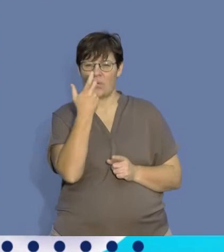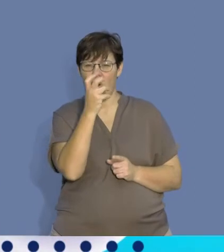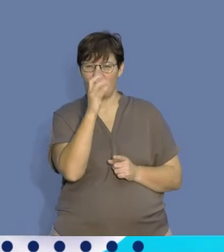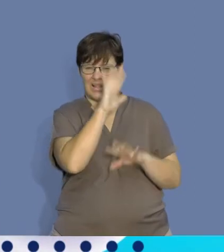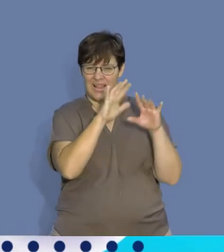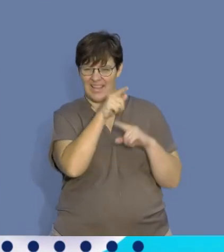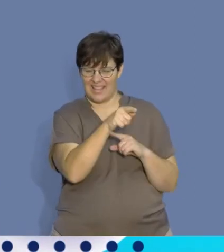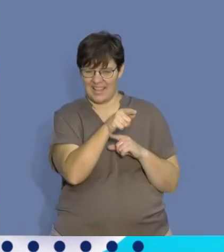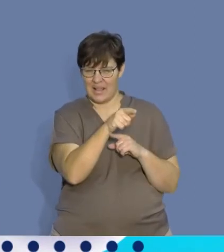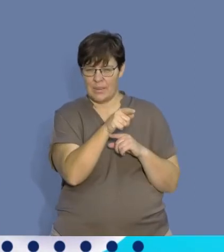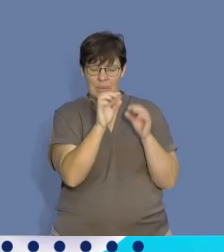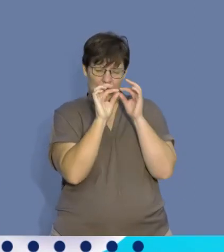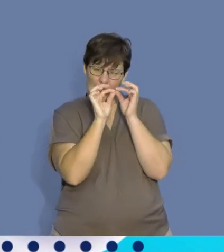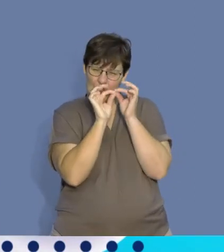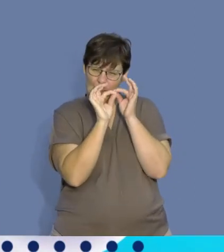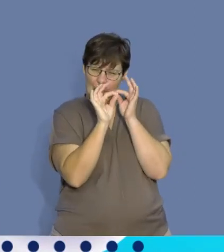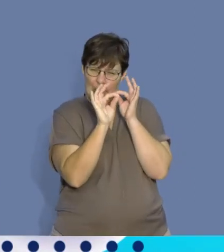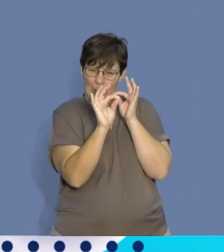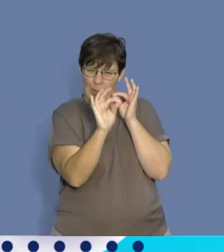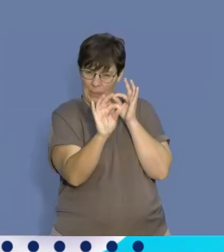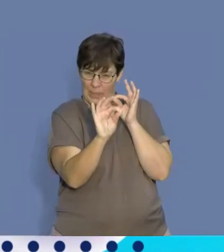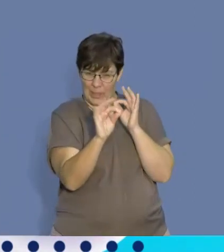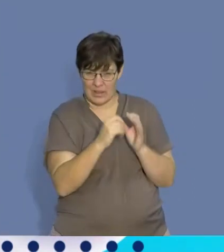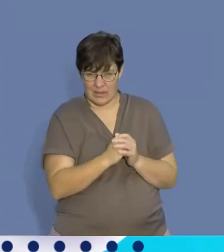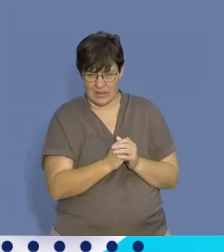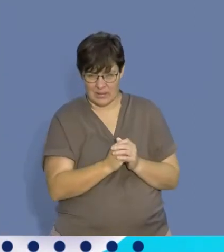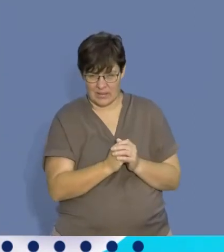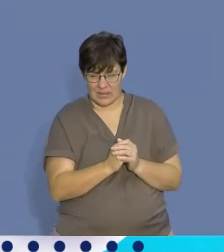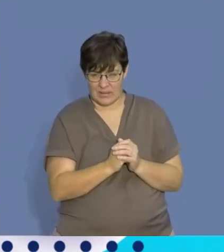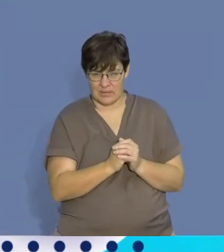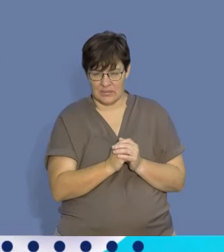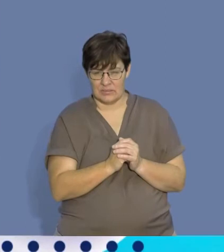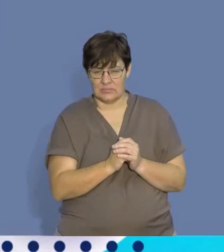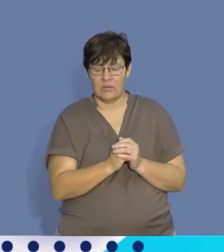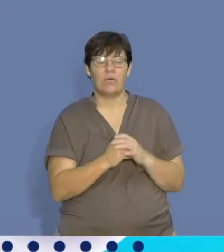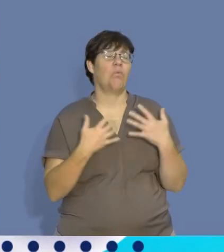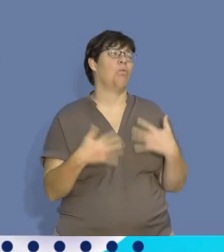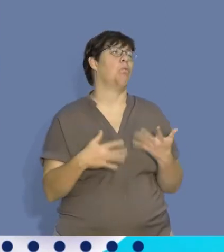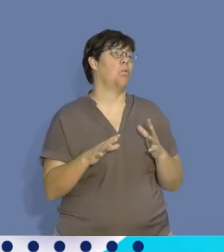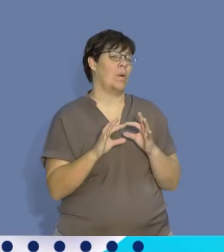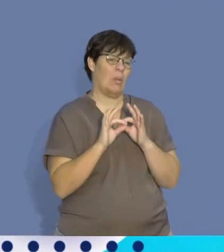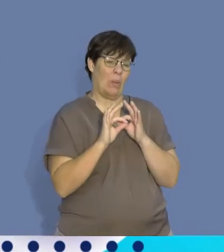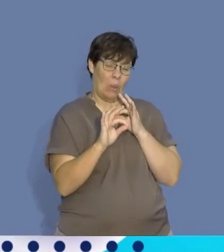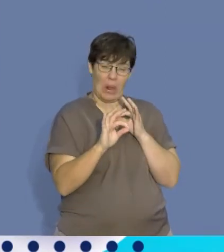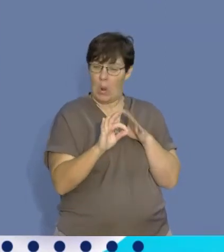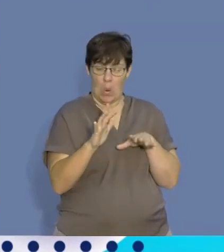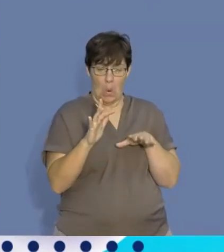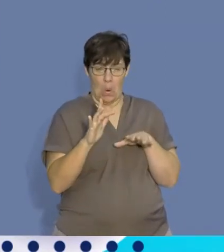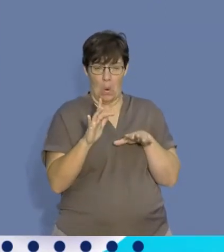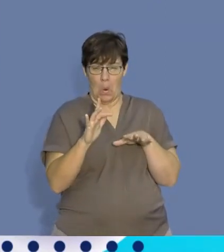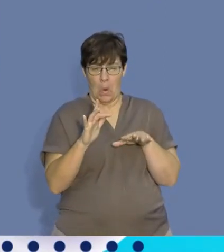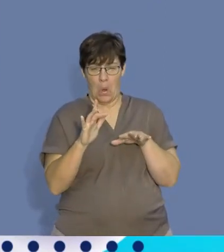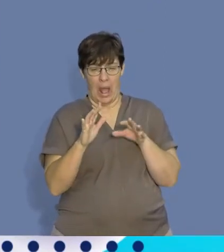it's very, very, very, very thin. They are extremely delicate,